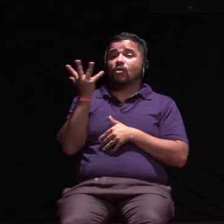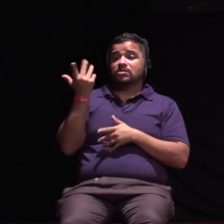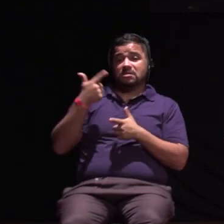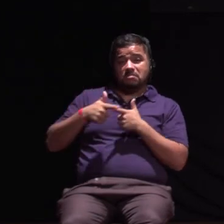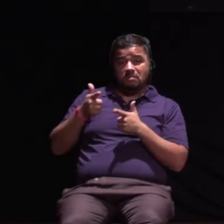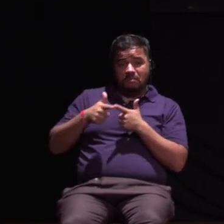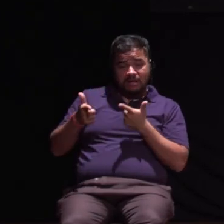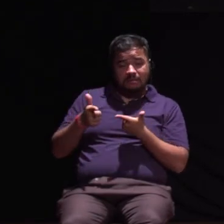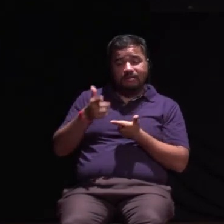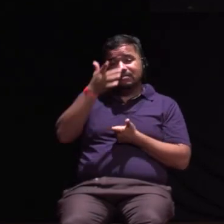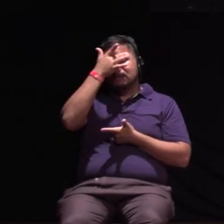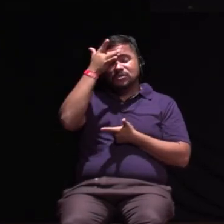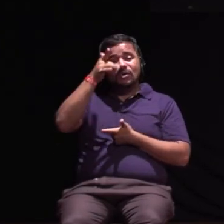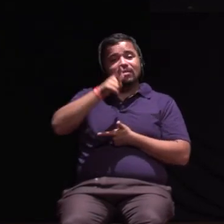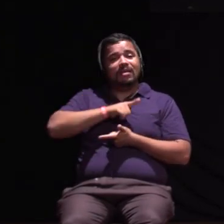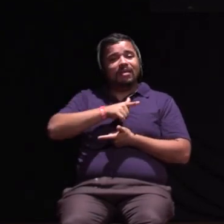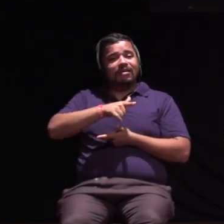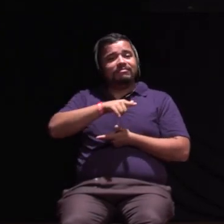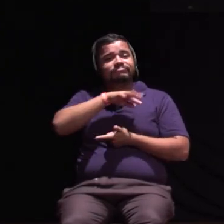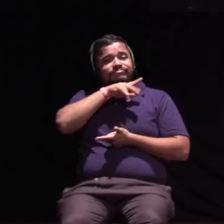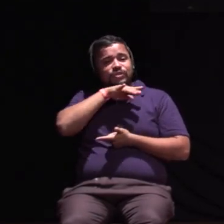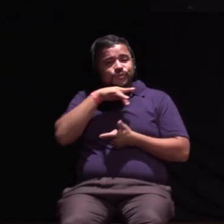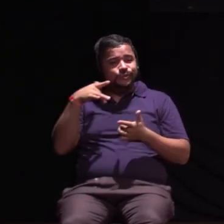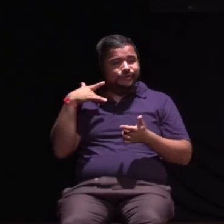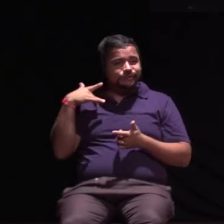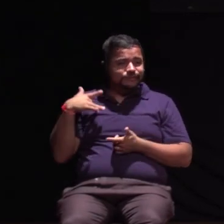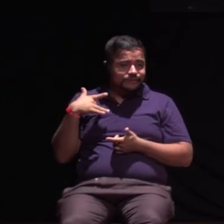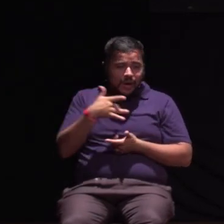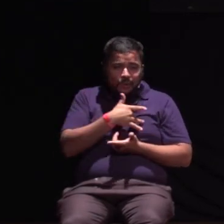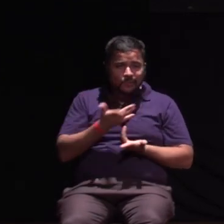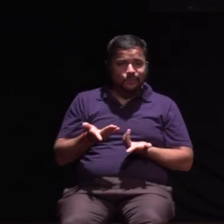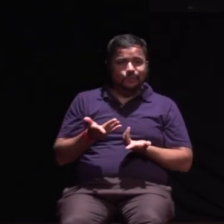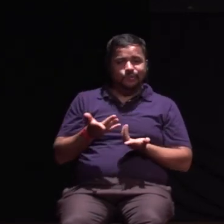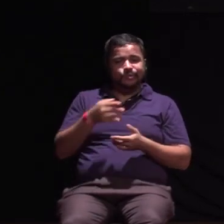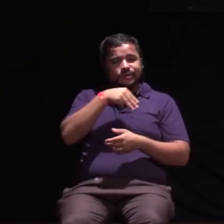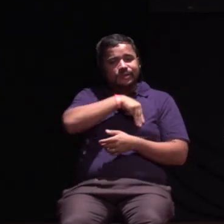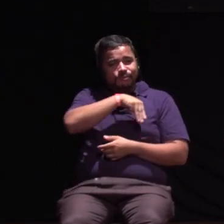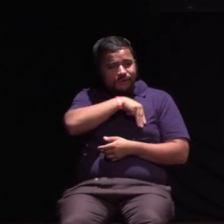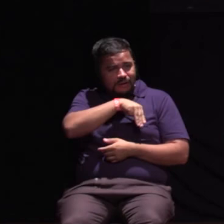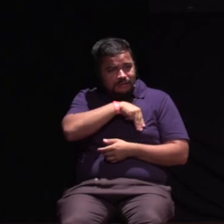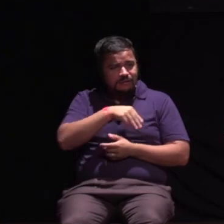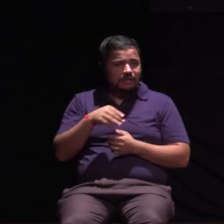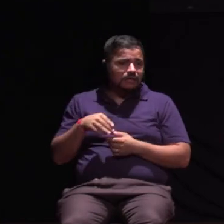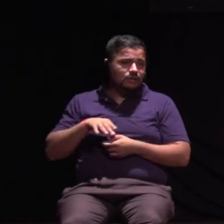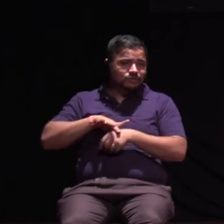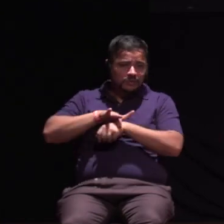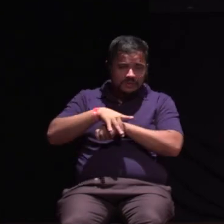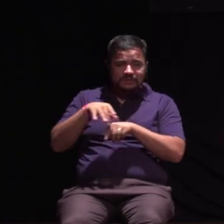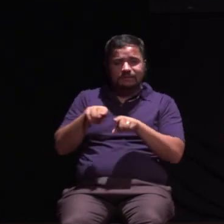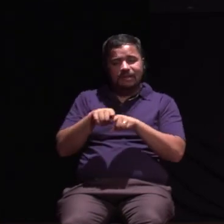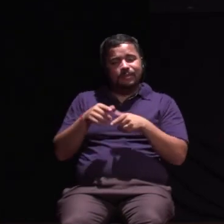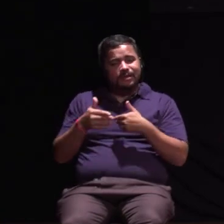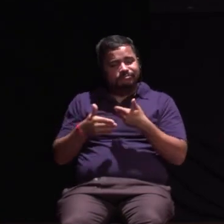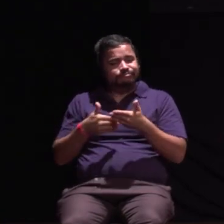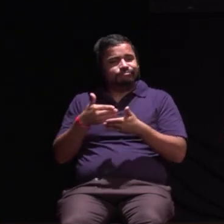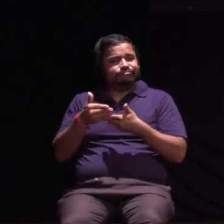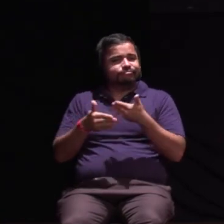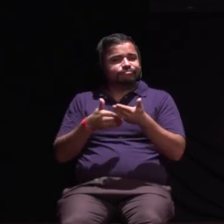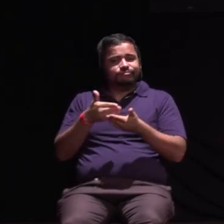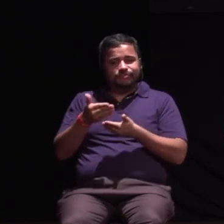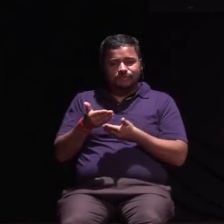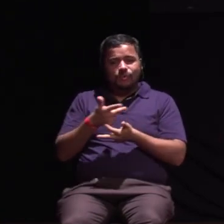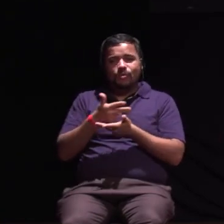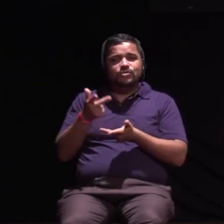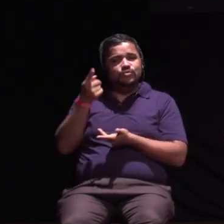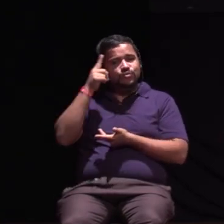of questions of safety and compensation that I think those conversations are happening because dance is more and more entering the